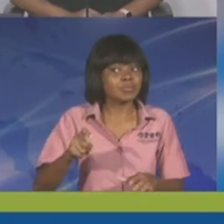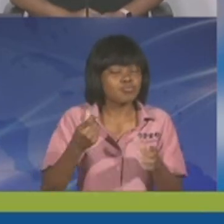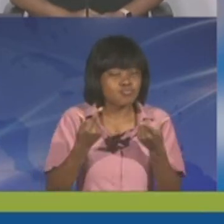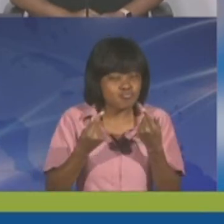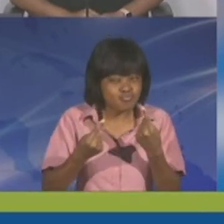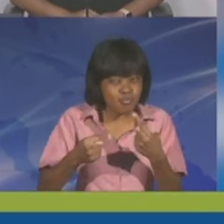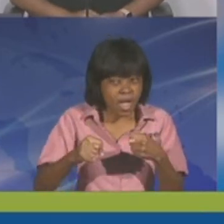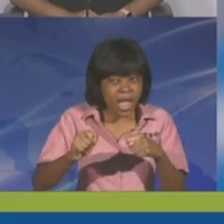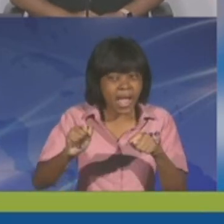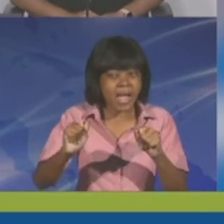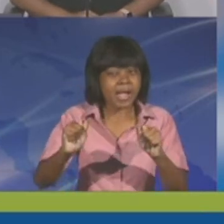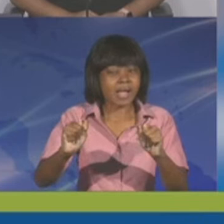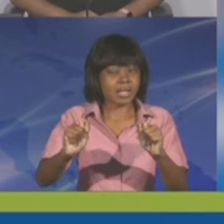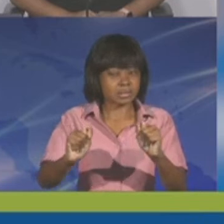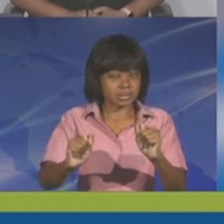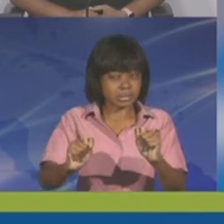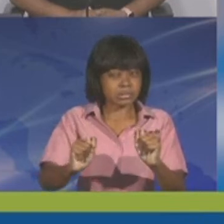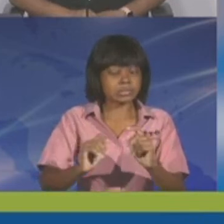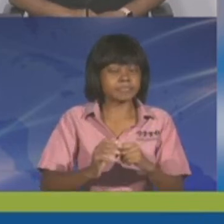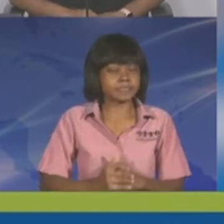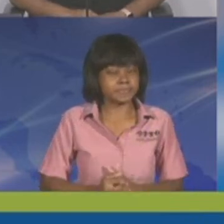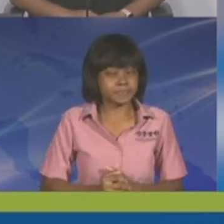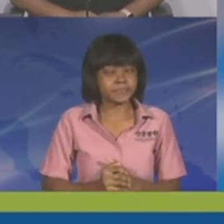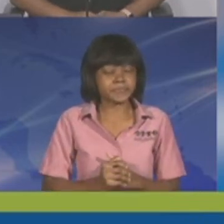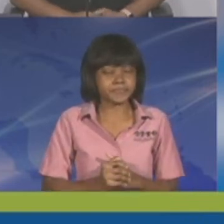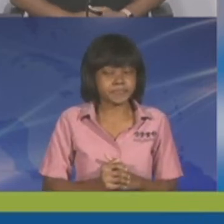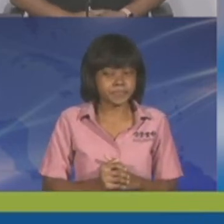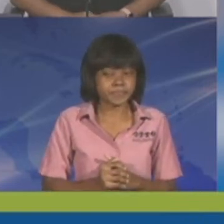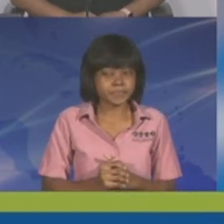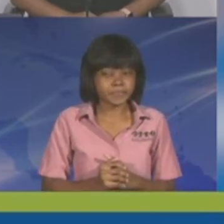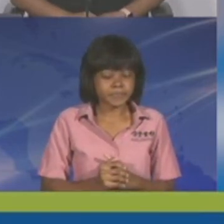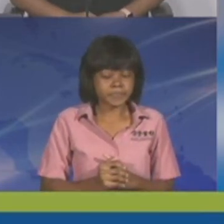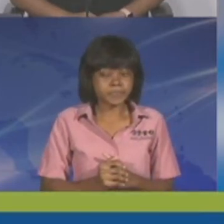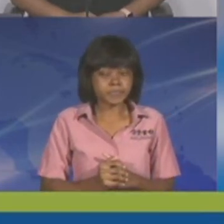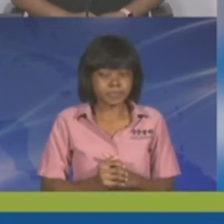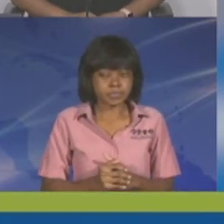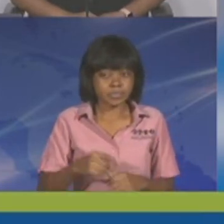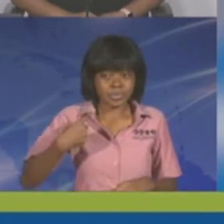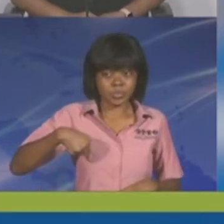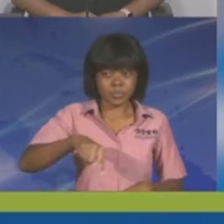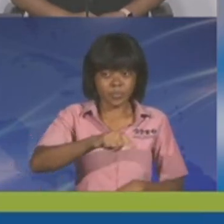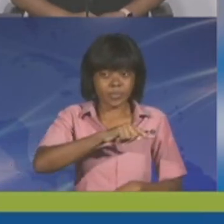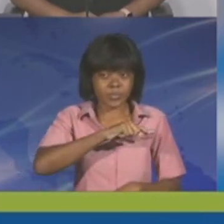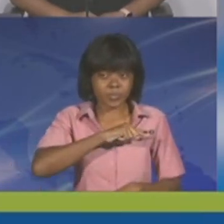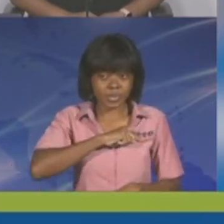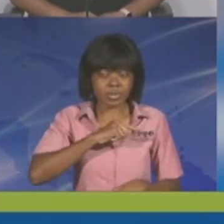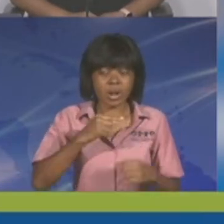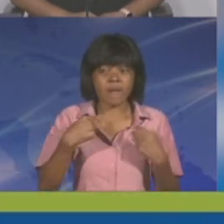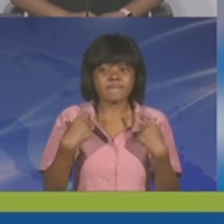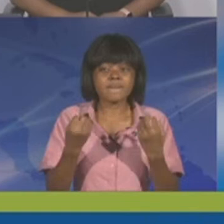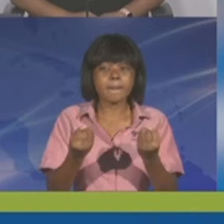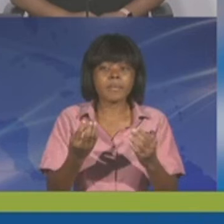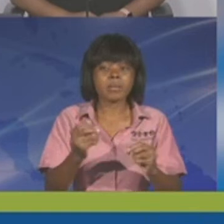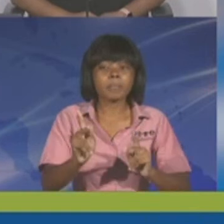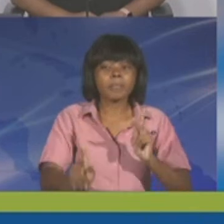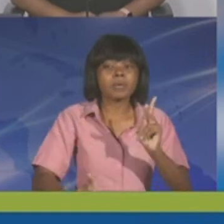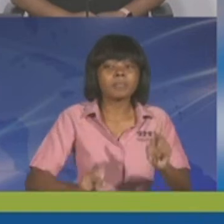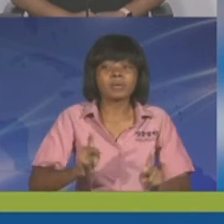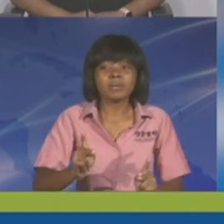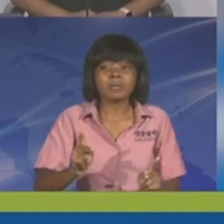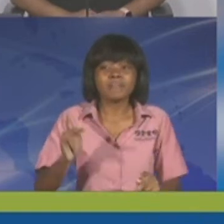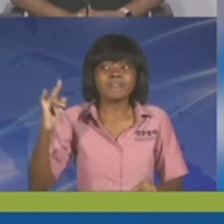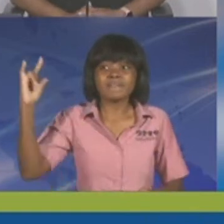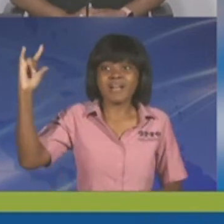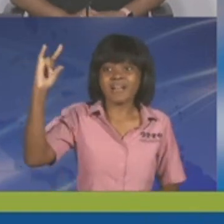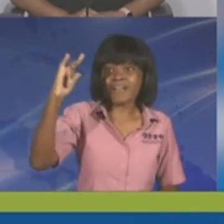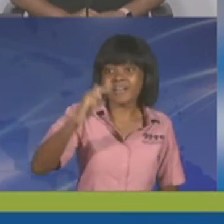do so that we can reduce our salt intake. We know as a country we are known for our foods. People leave far and wide and come here